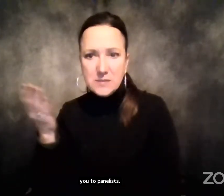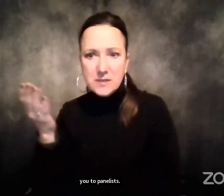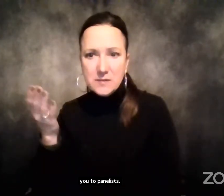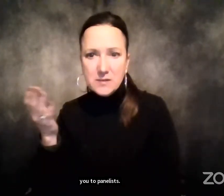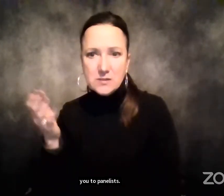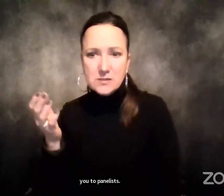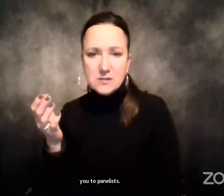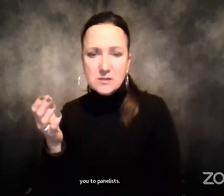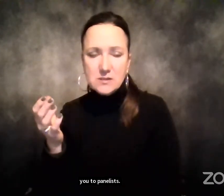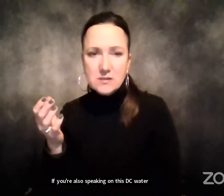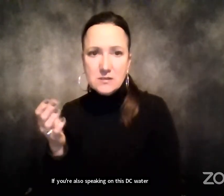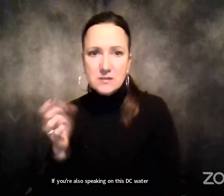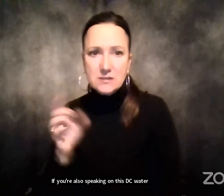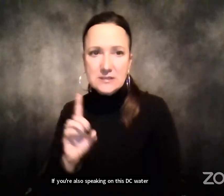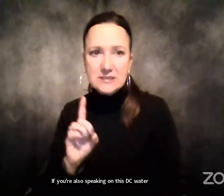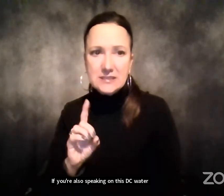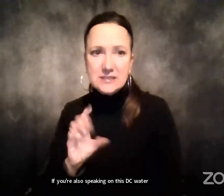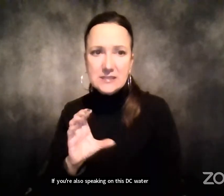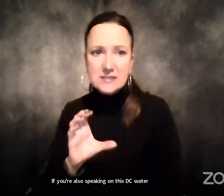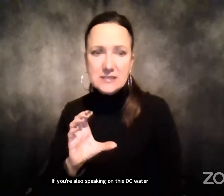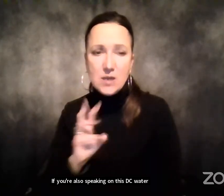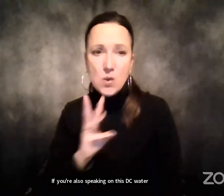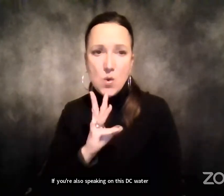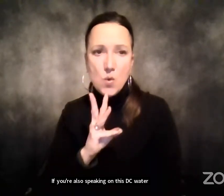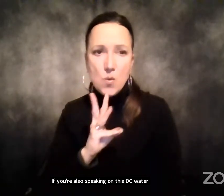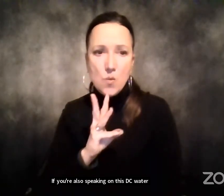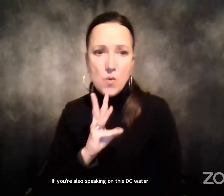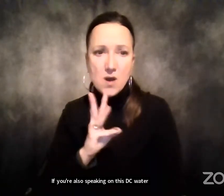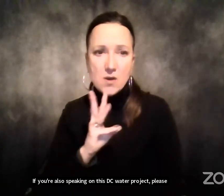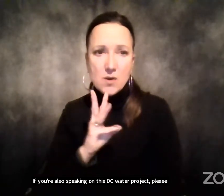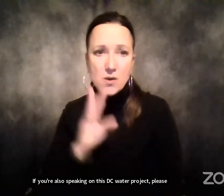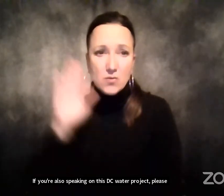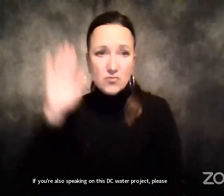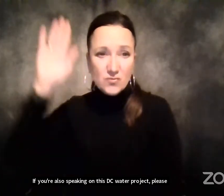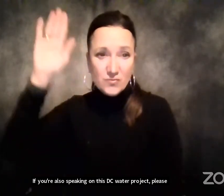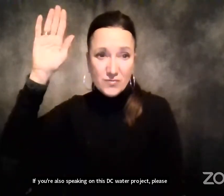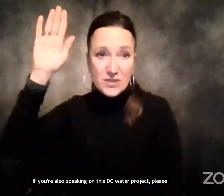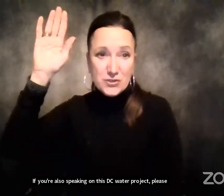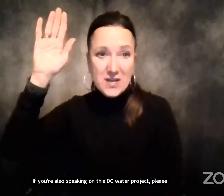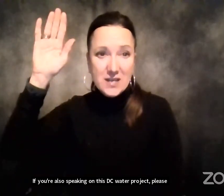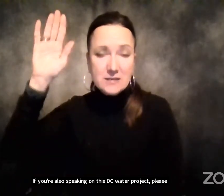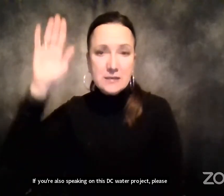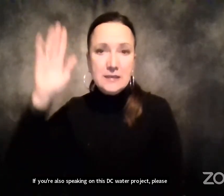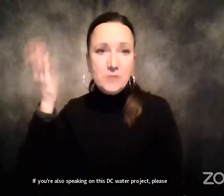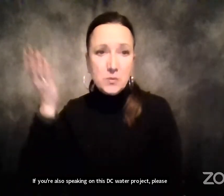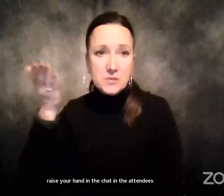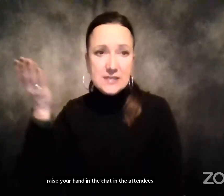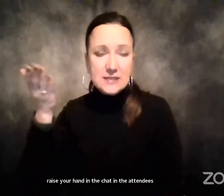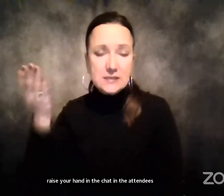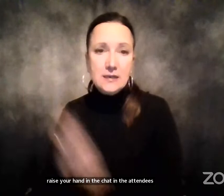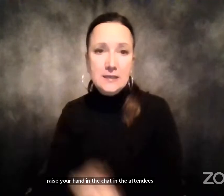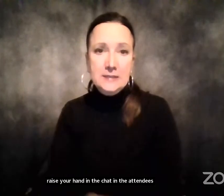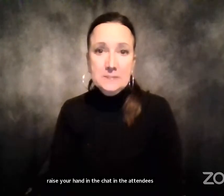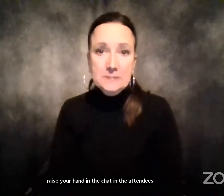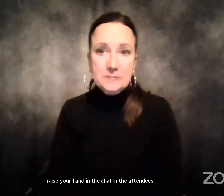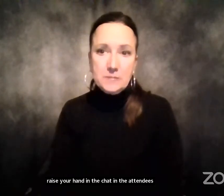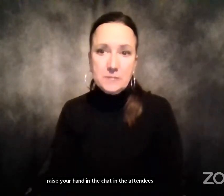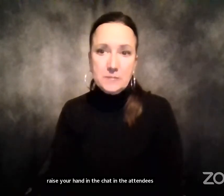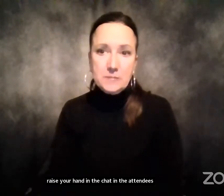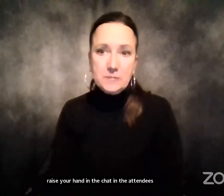this DC Water project, please raise your hand in the chat, in the attendees. And there you are, Mr.